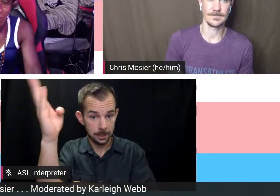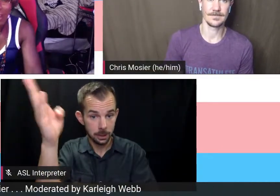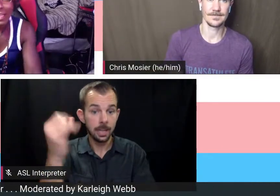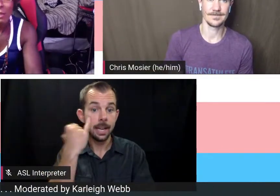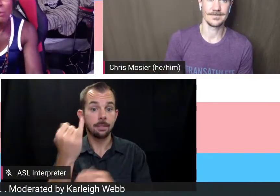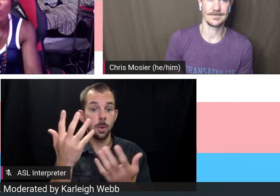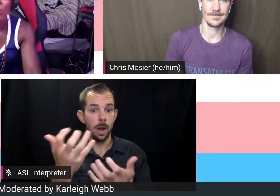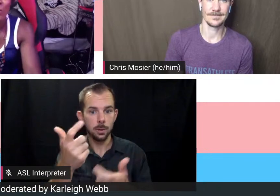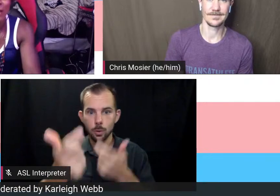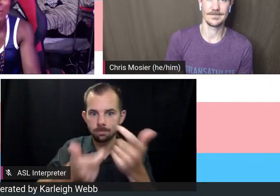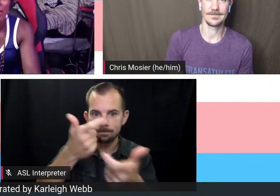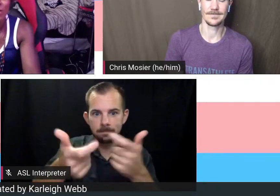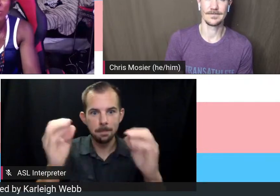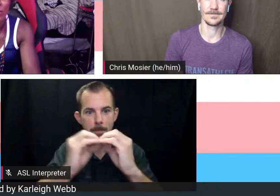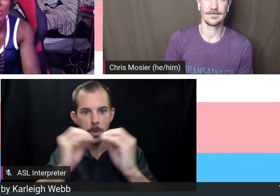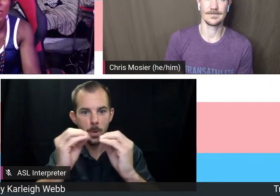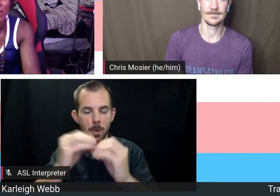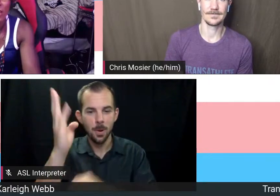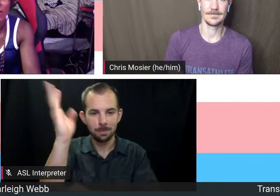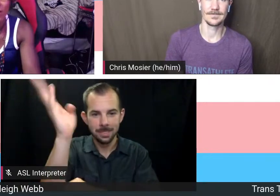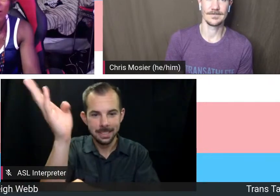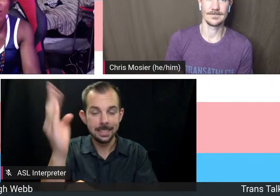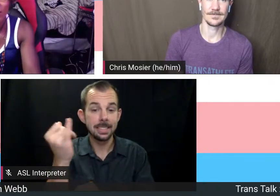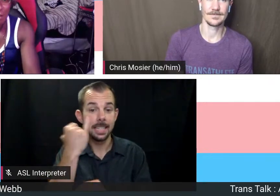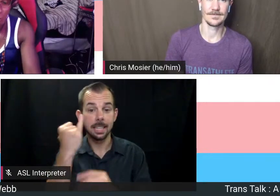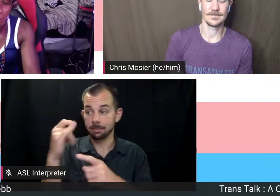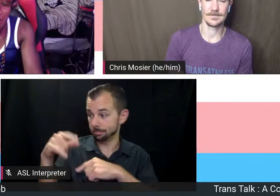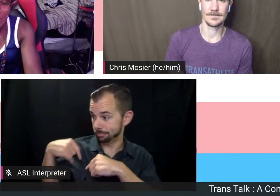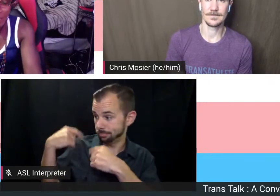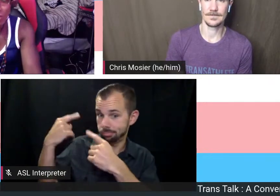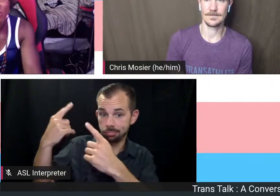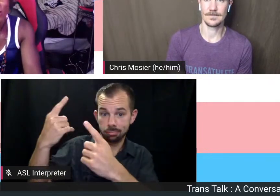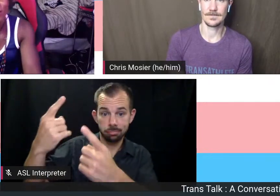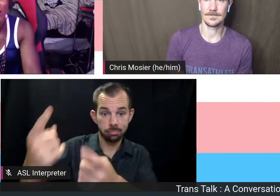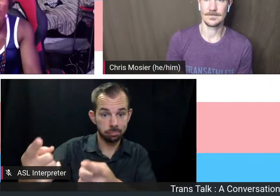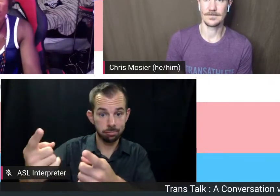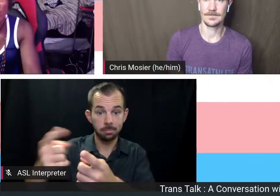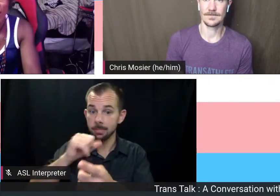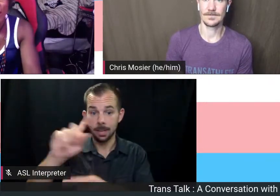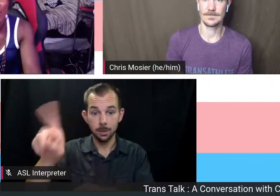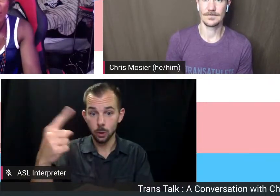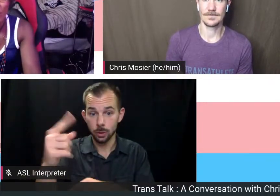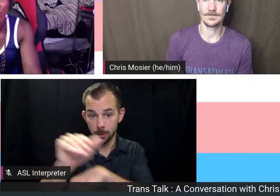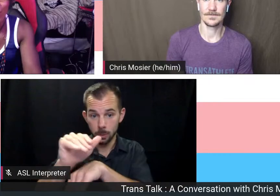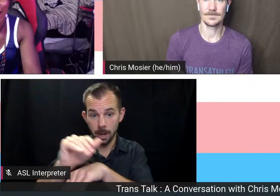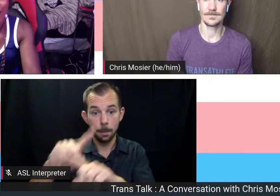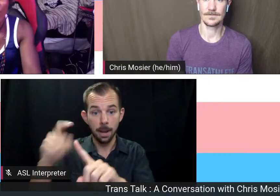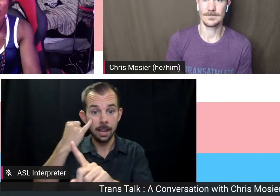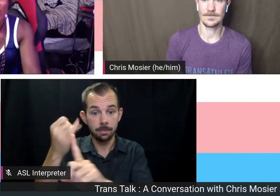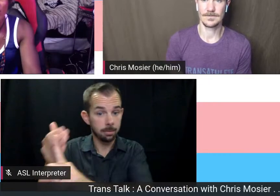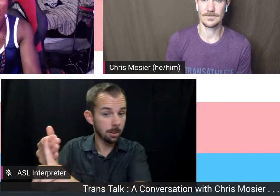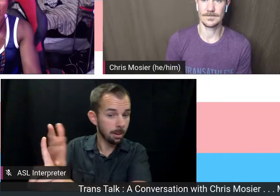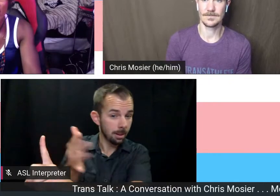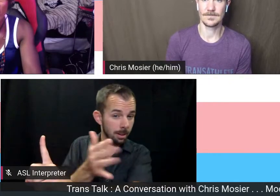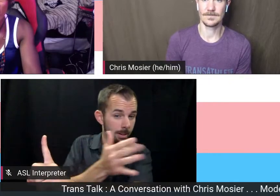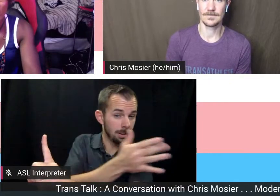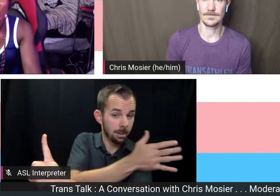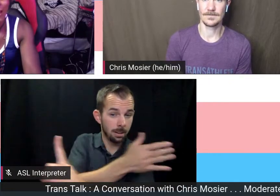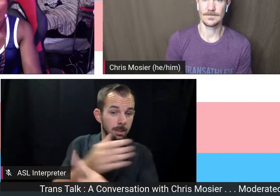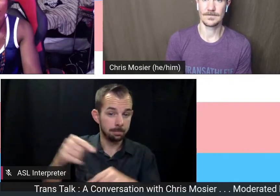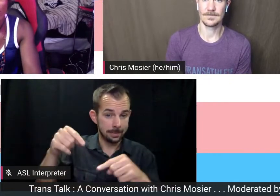if you like the programming that you've been seeing throughout, not just tonight, but throughout